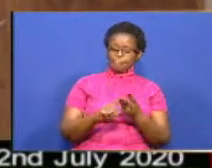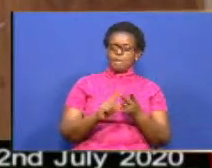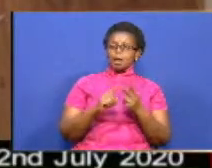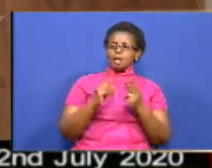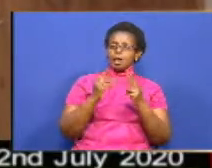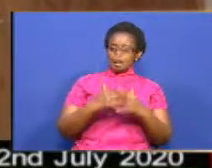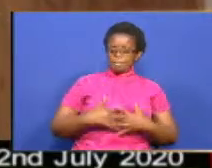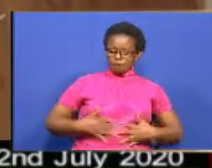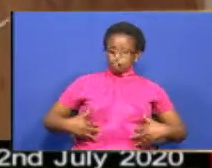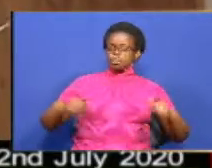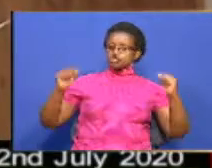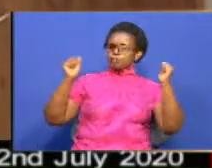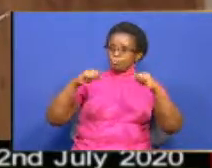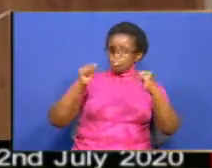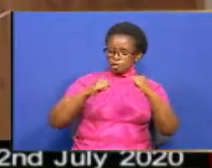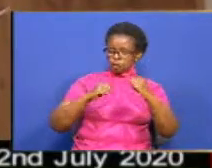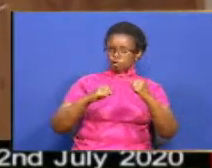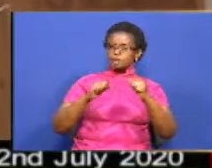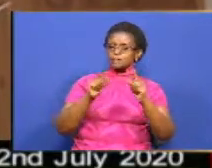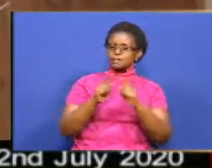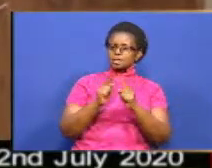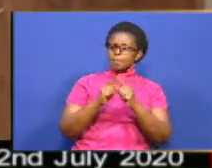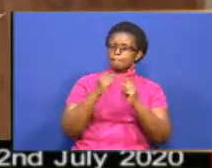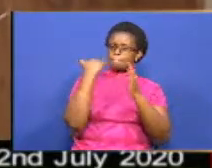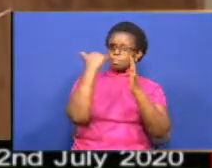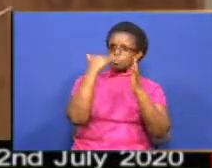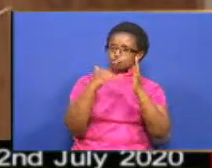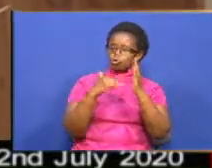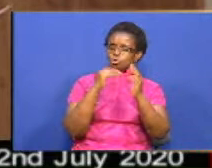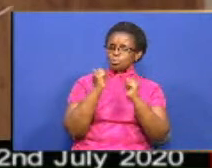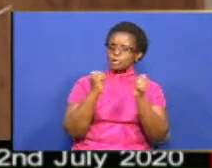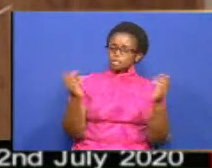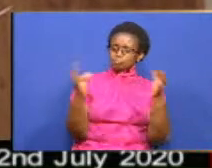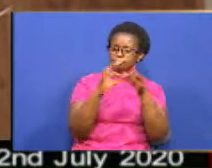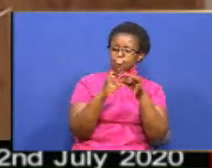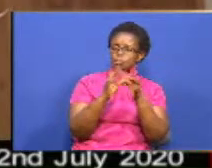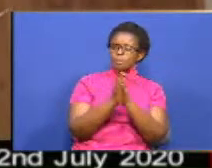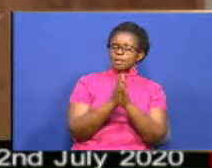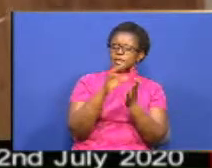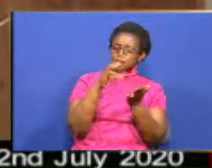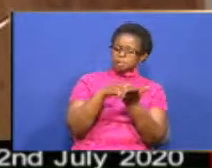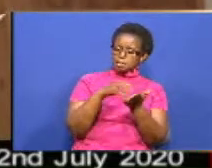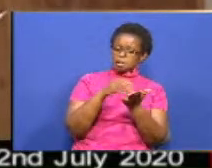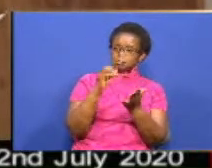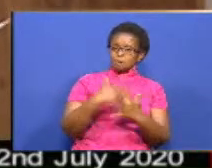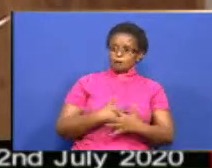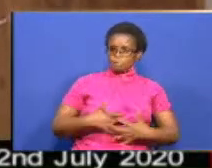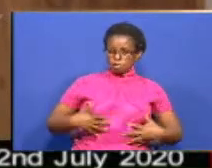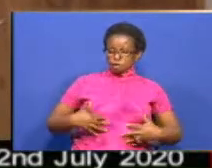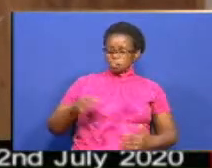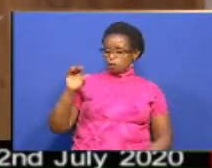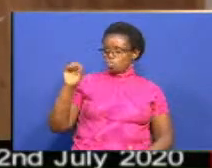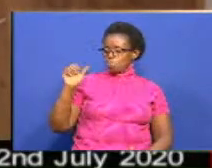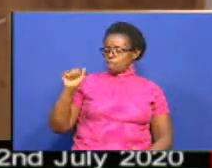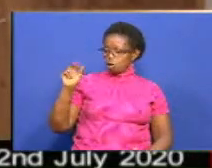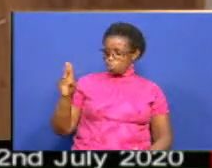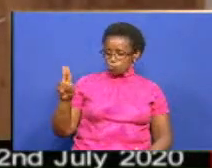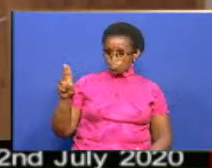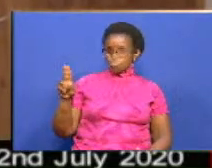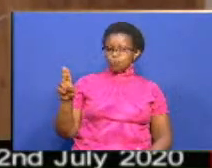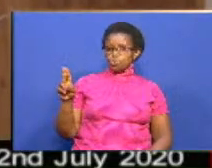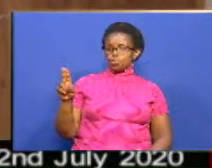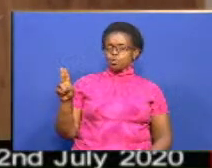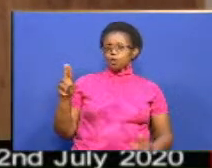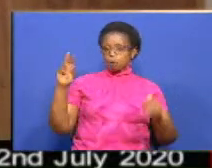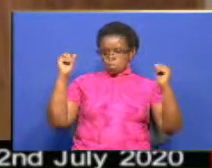Convention, and the Protocol relating to the status of refugee, the OAU